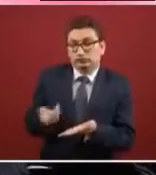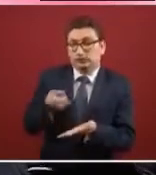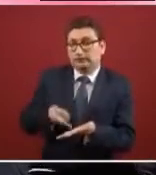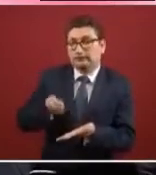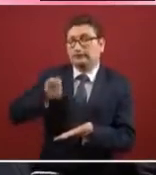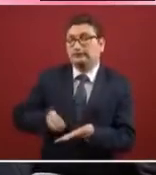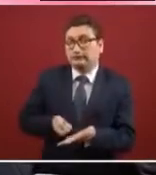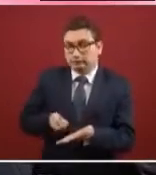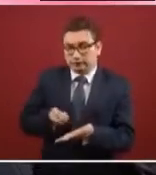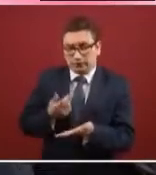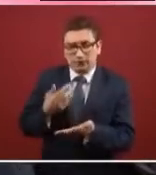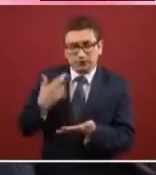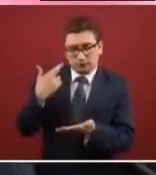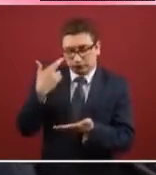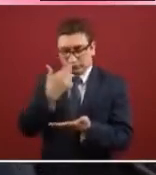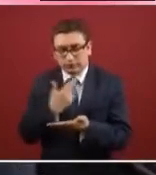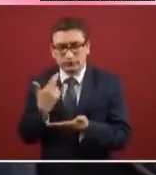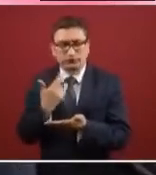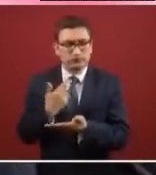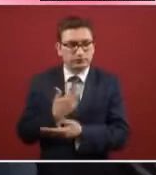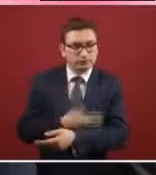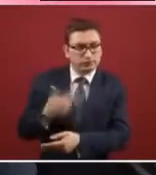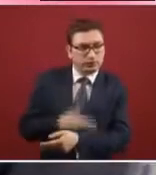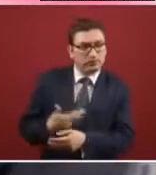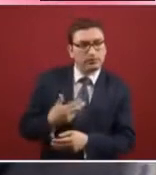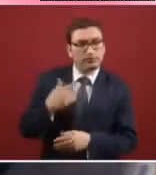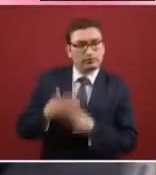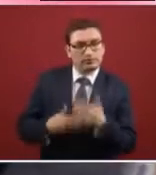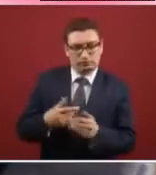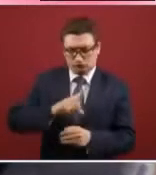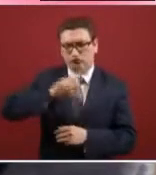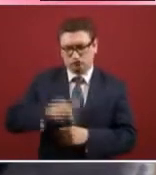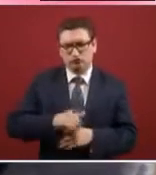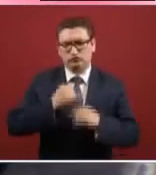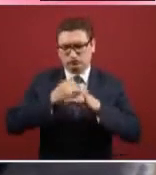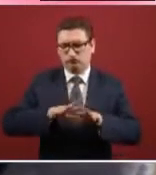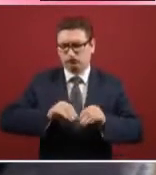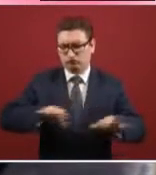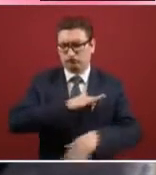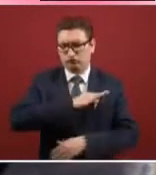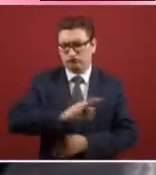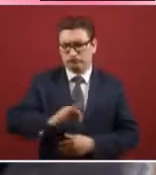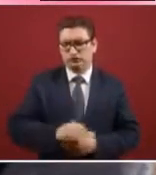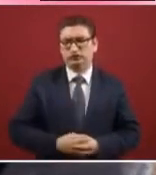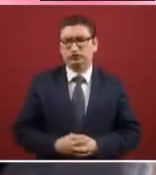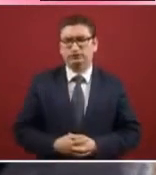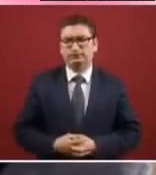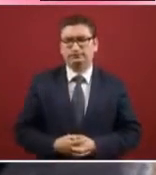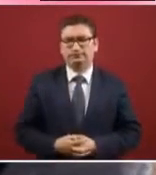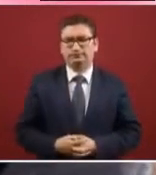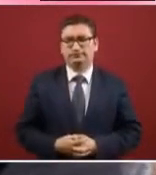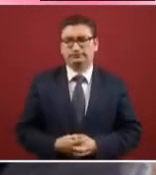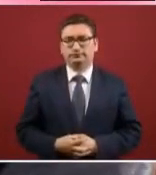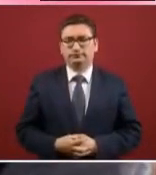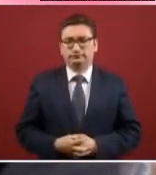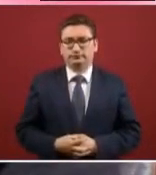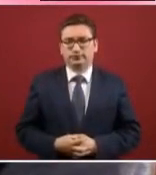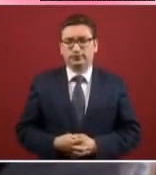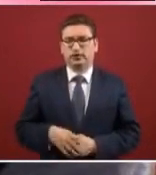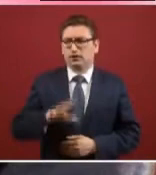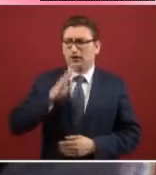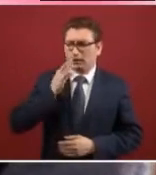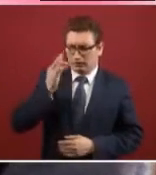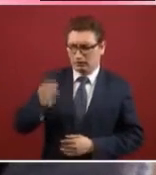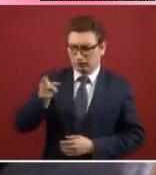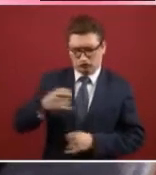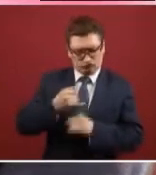into the contracts. Lo podemos informar. That we can check into and inform. Te vamos a dar we'll toda give